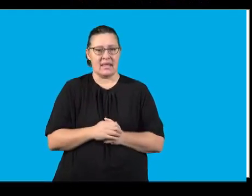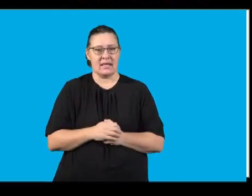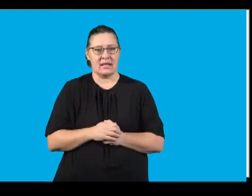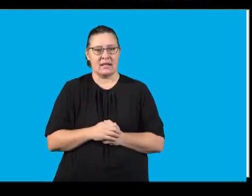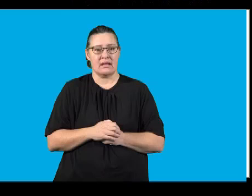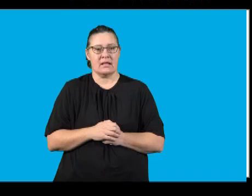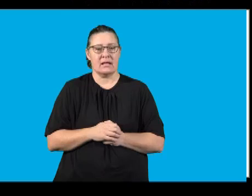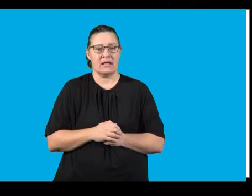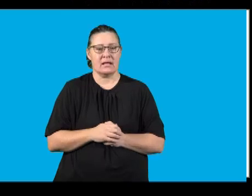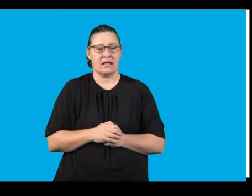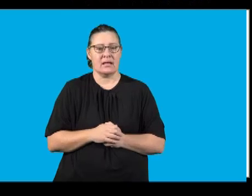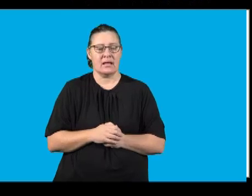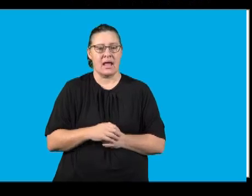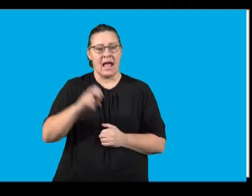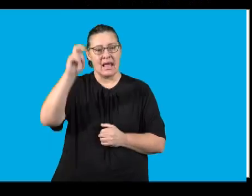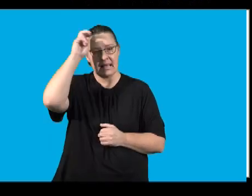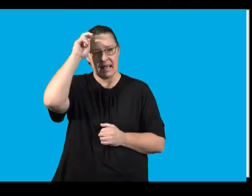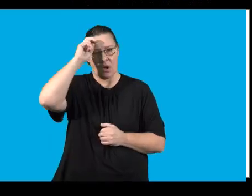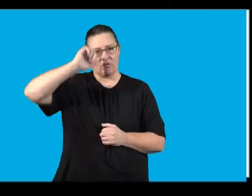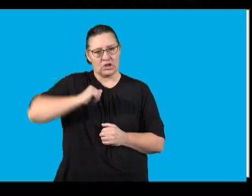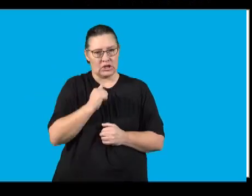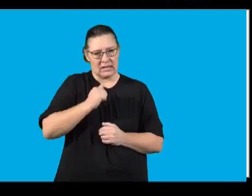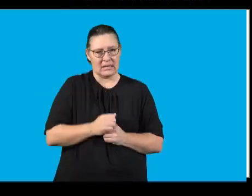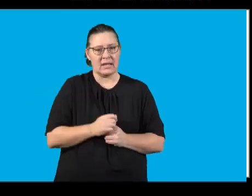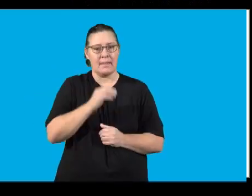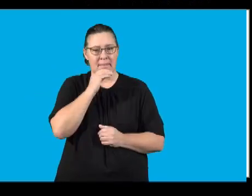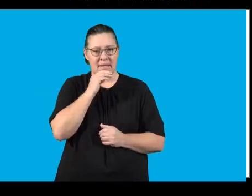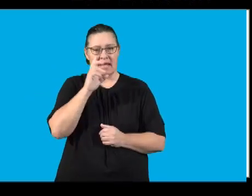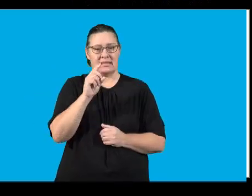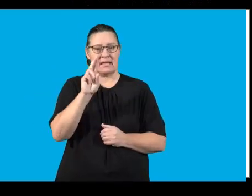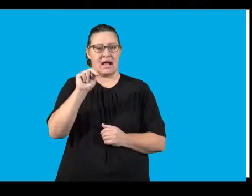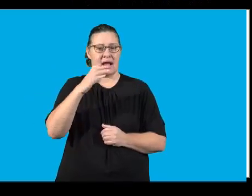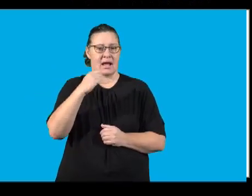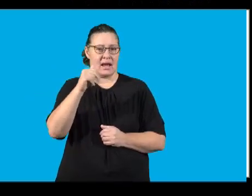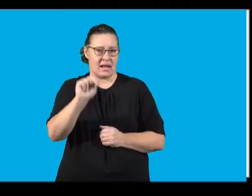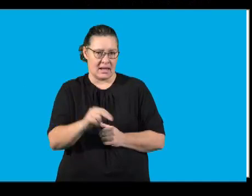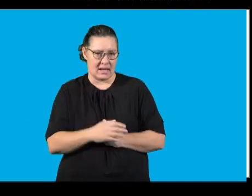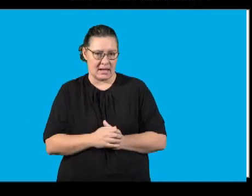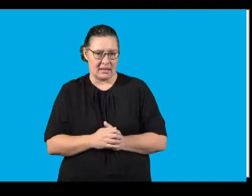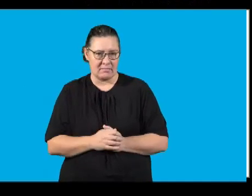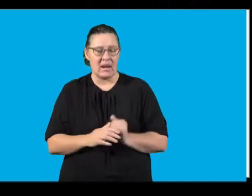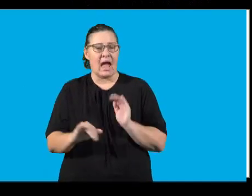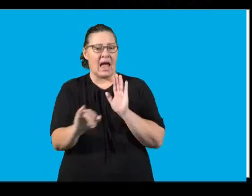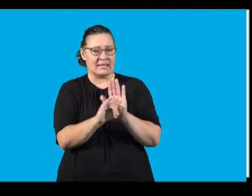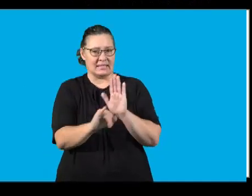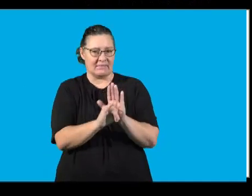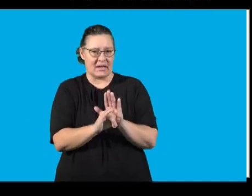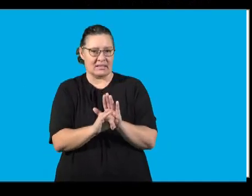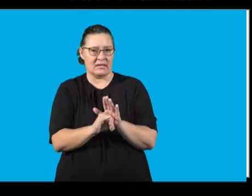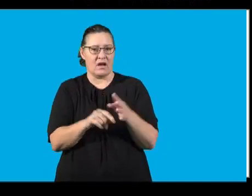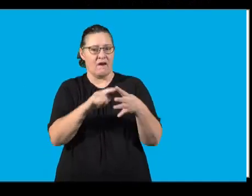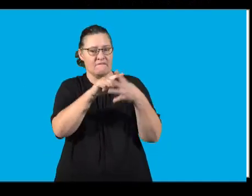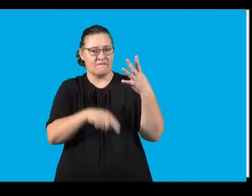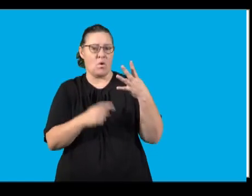the King of Scotland in this case, which is Duncan, all right? So there you can see you've identified 4